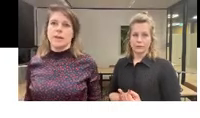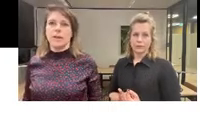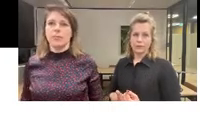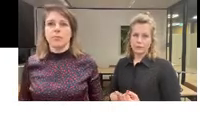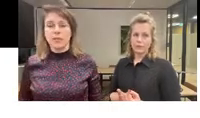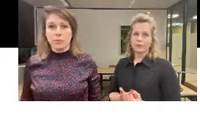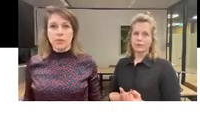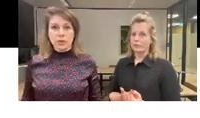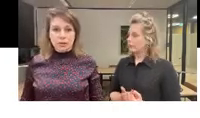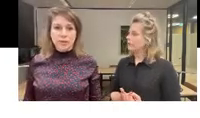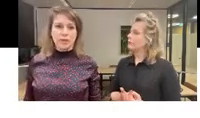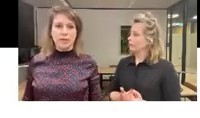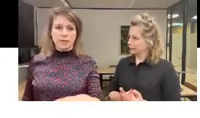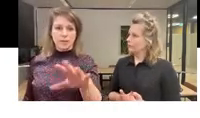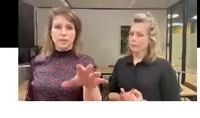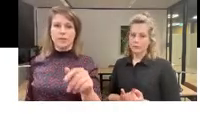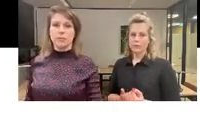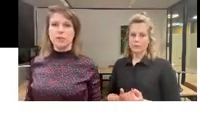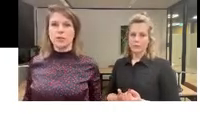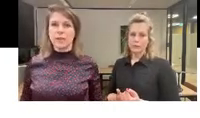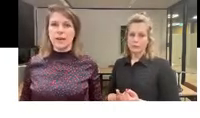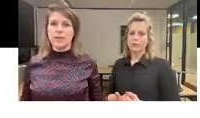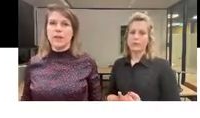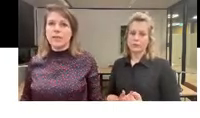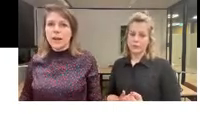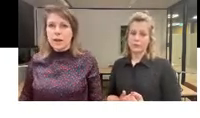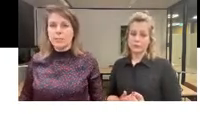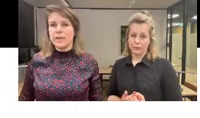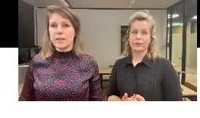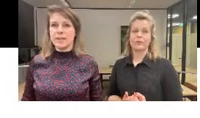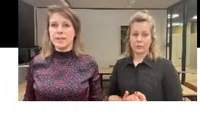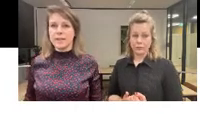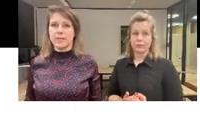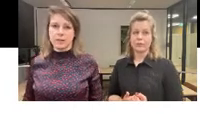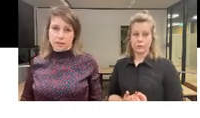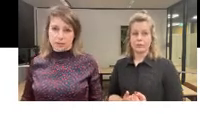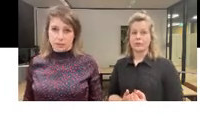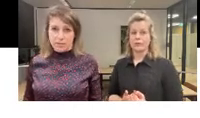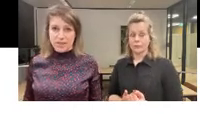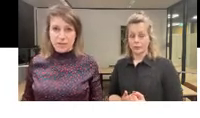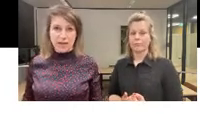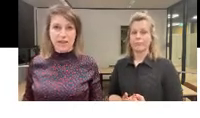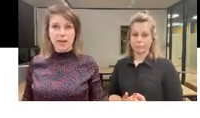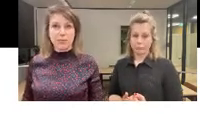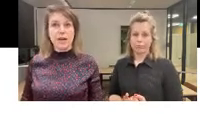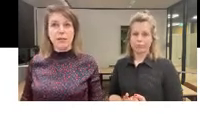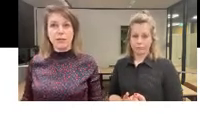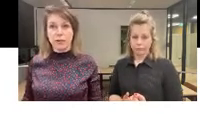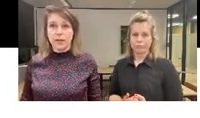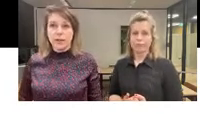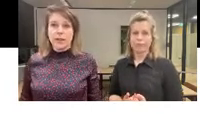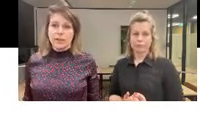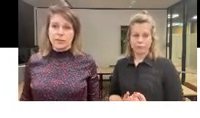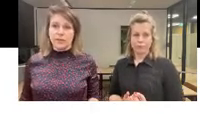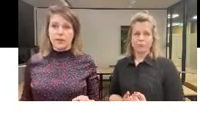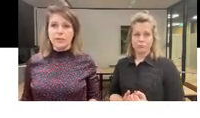years. The majority, here you can see, the majority had a very high PTSD severity score measured by the